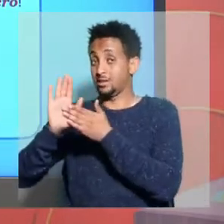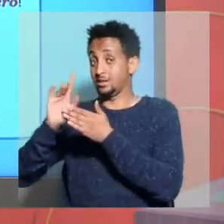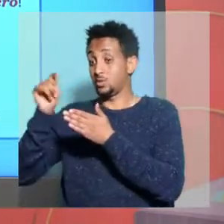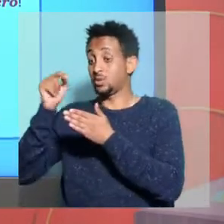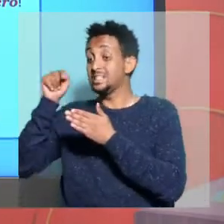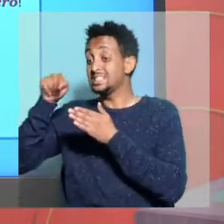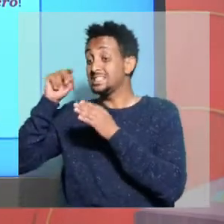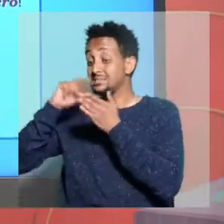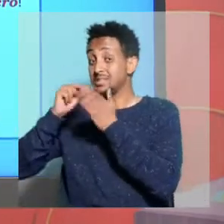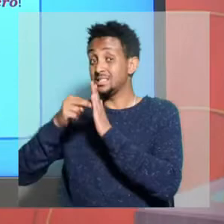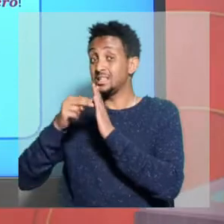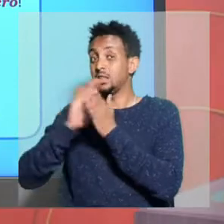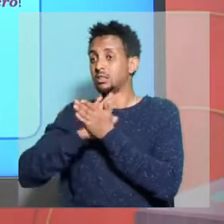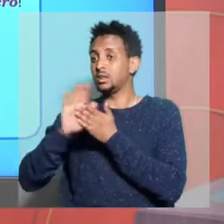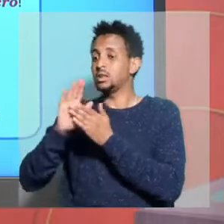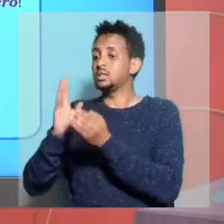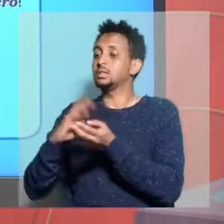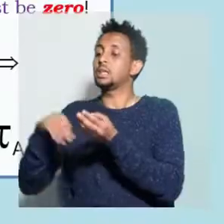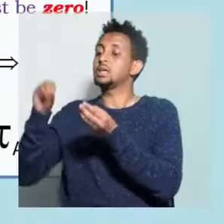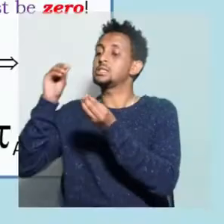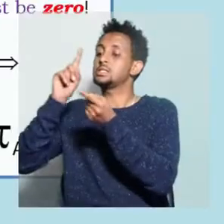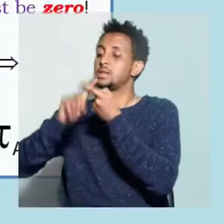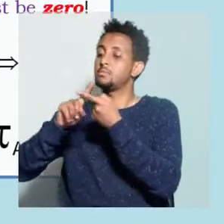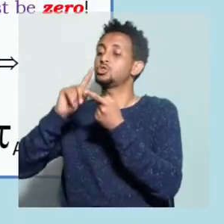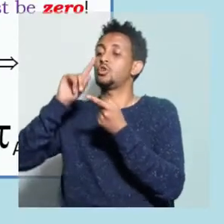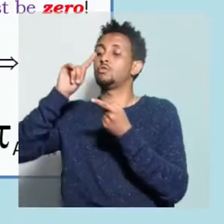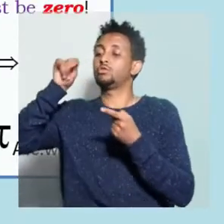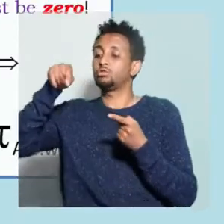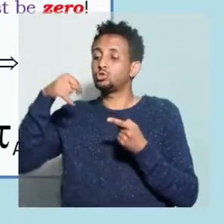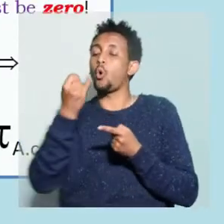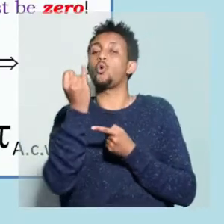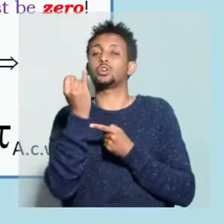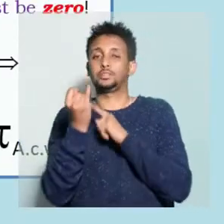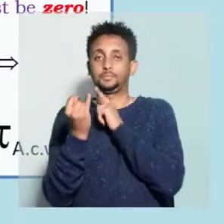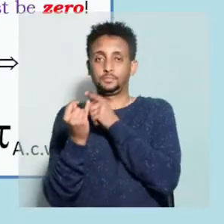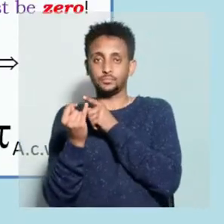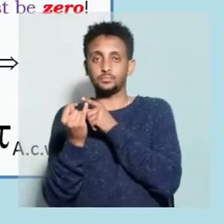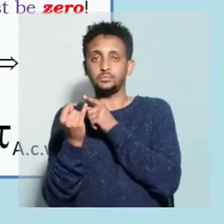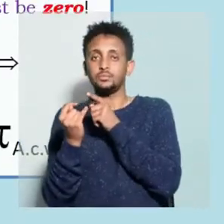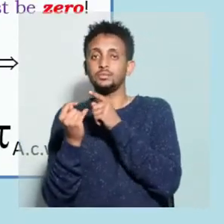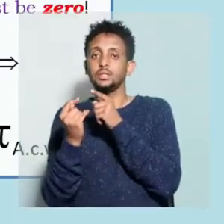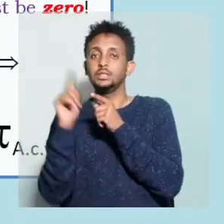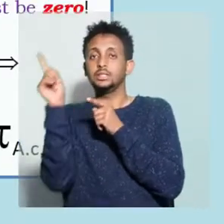zero. That means the net torque is the summation of torque